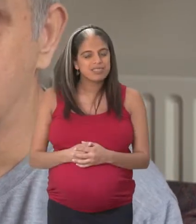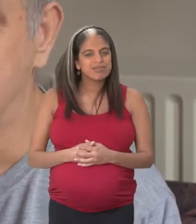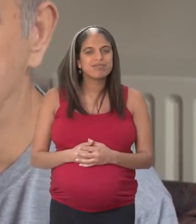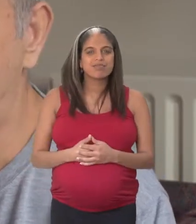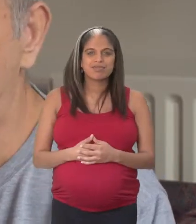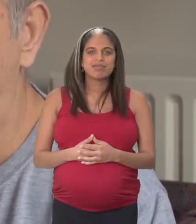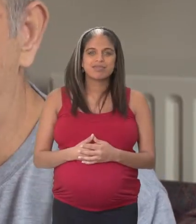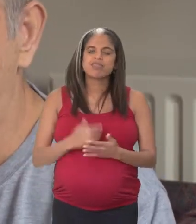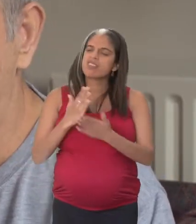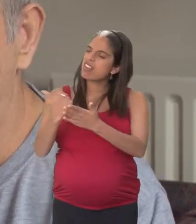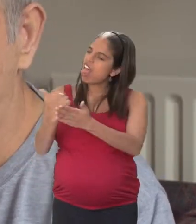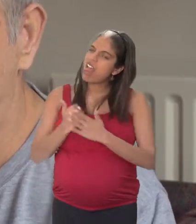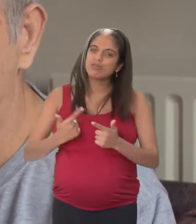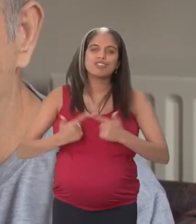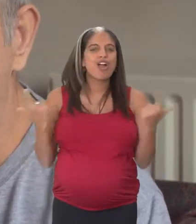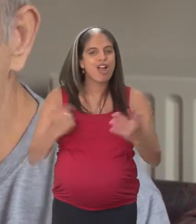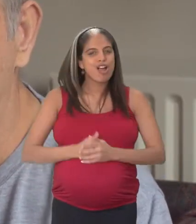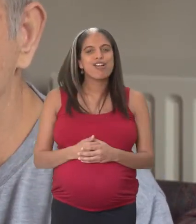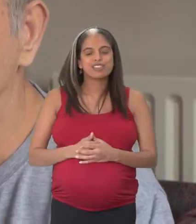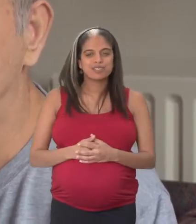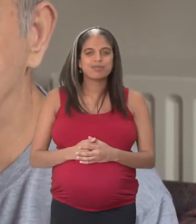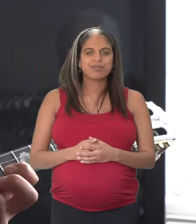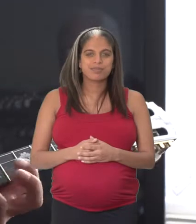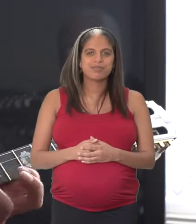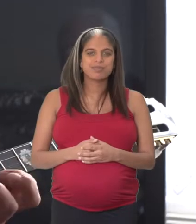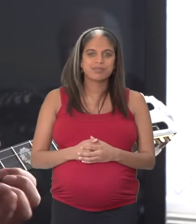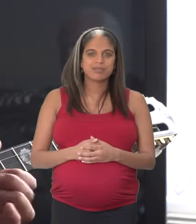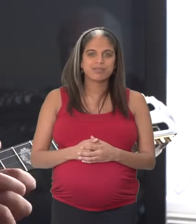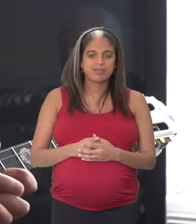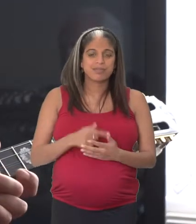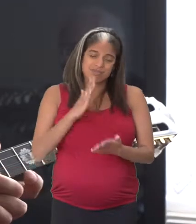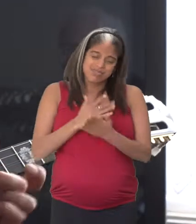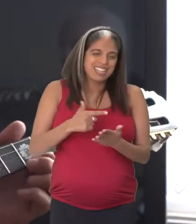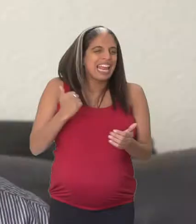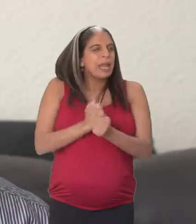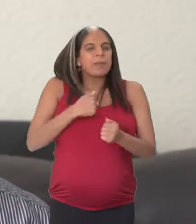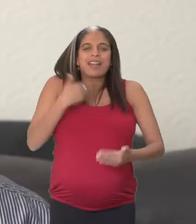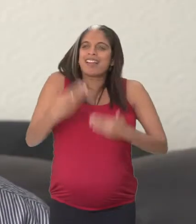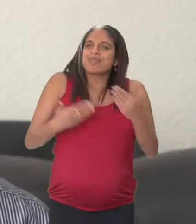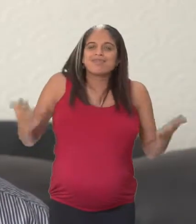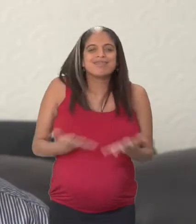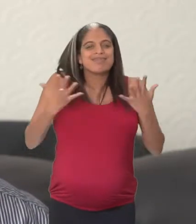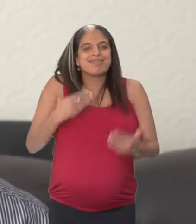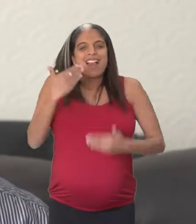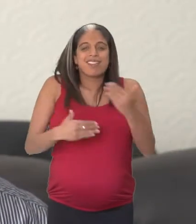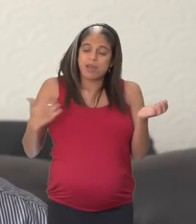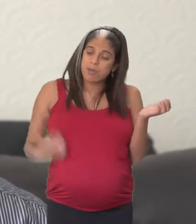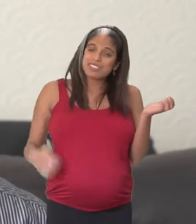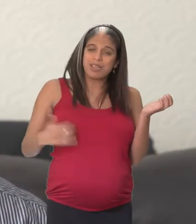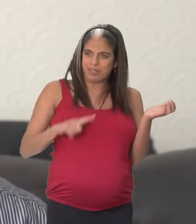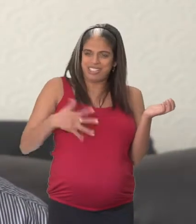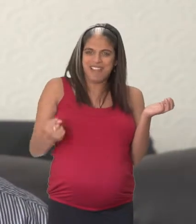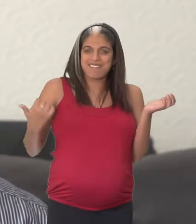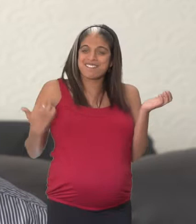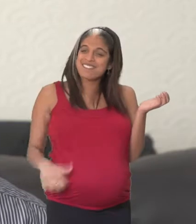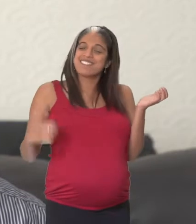them act. And they help me a lot. It kept me alive, the bouzouki, because I